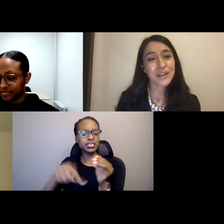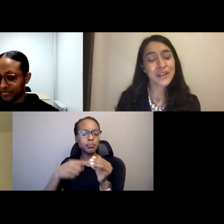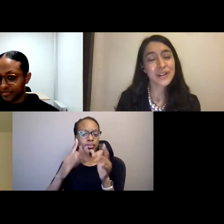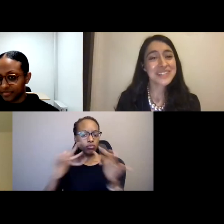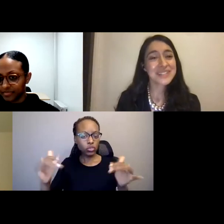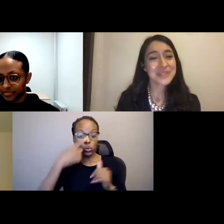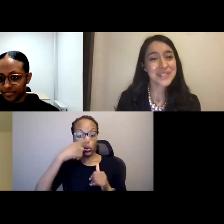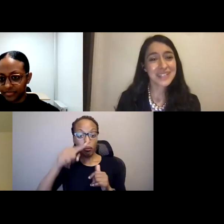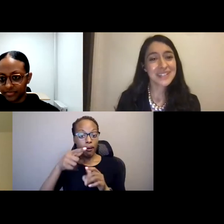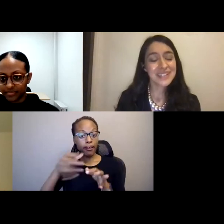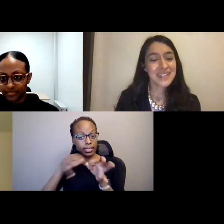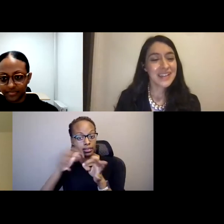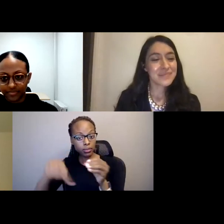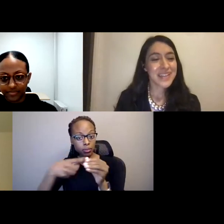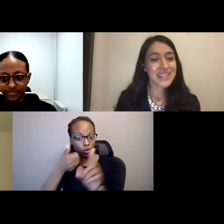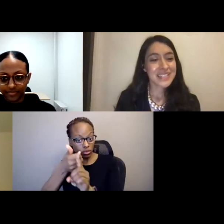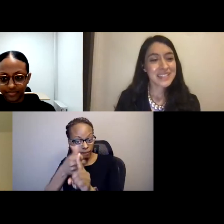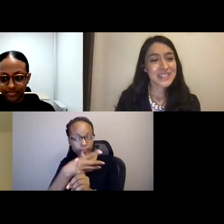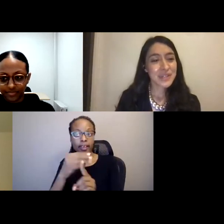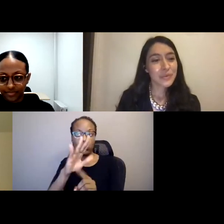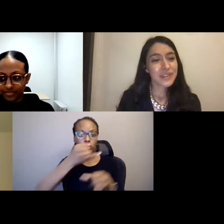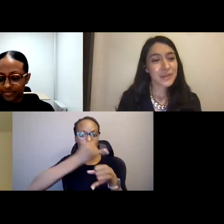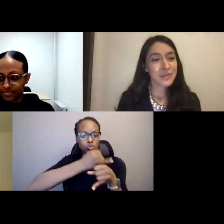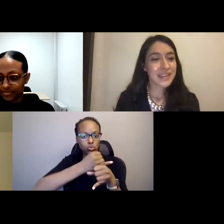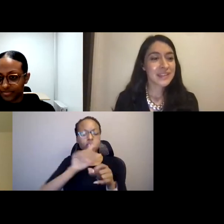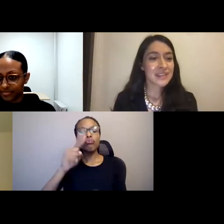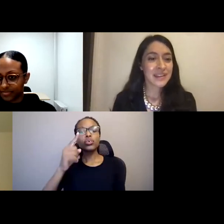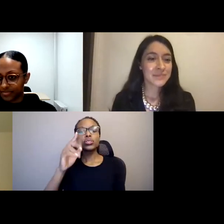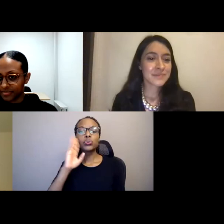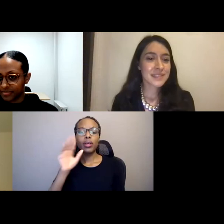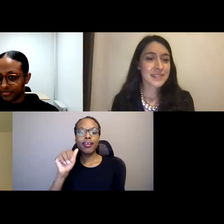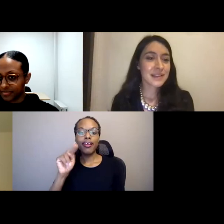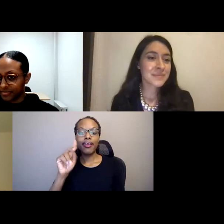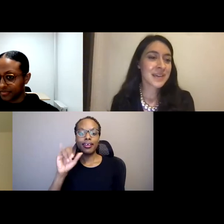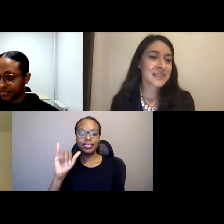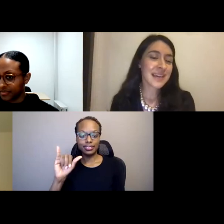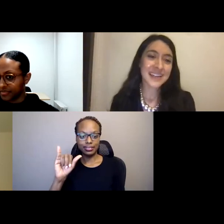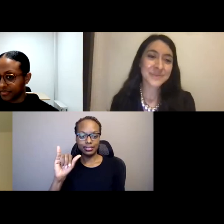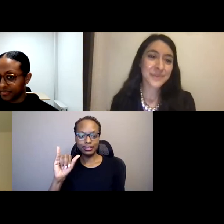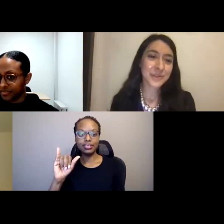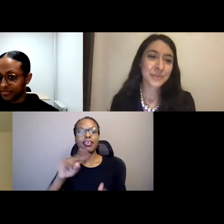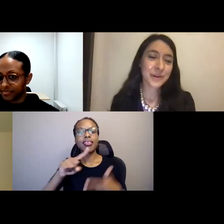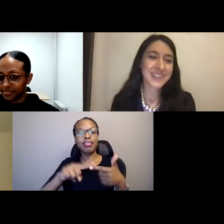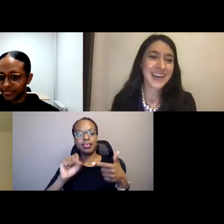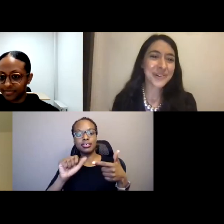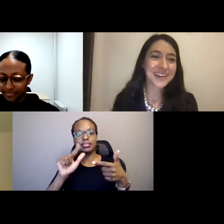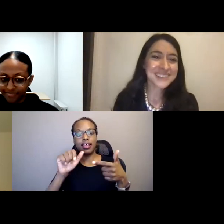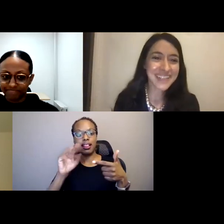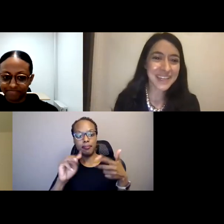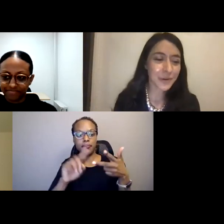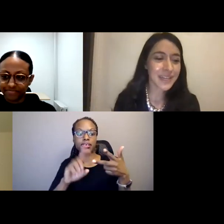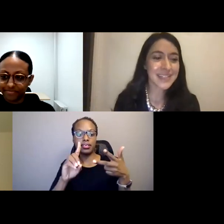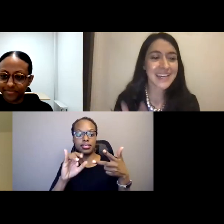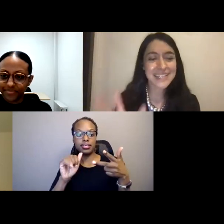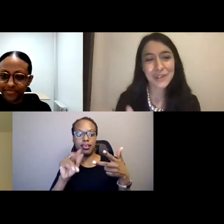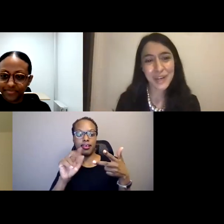of your institution? Andy, let's start with you, and then Salim and Deanna. We'll go in that order. Thank